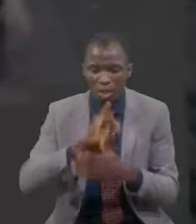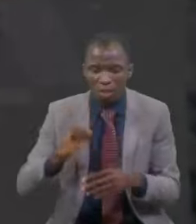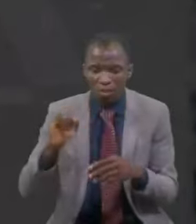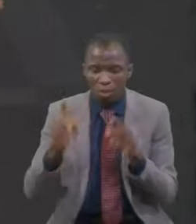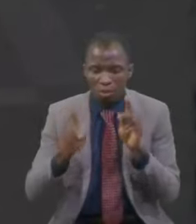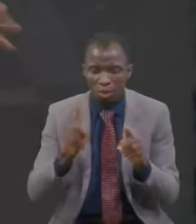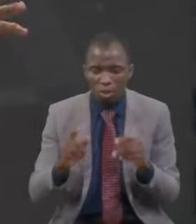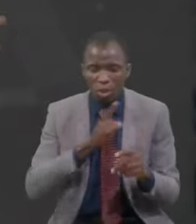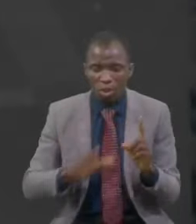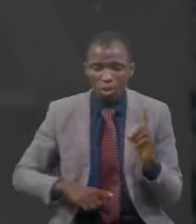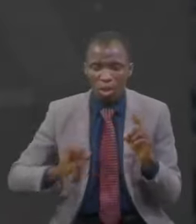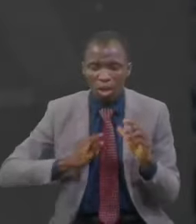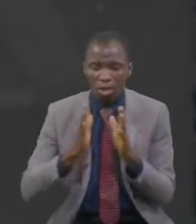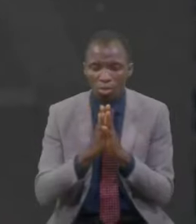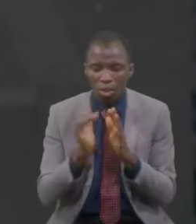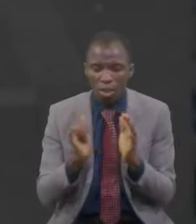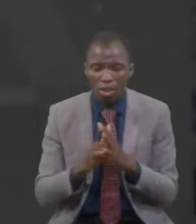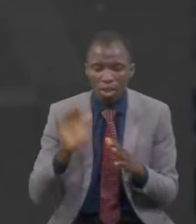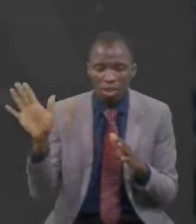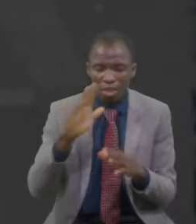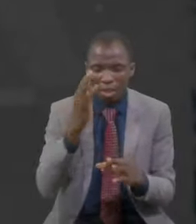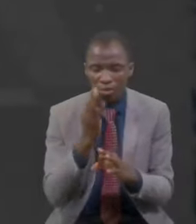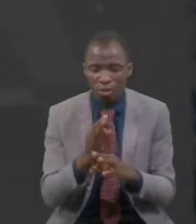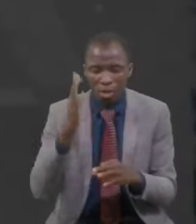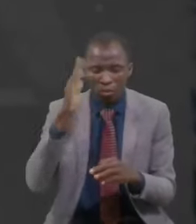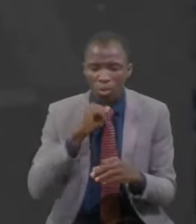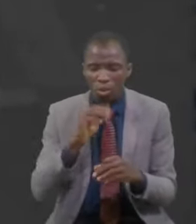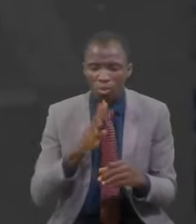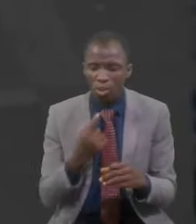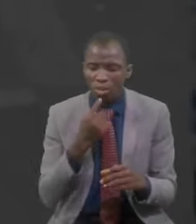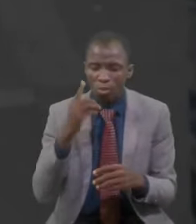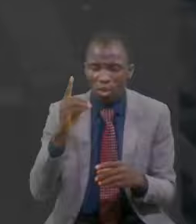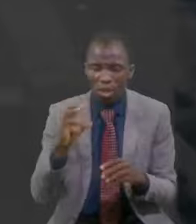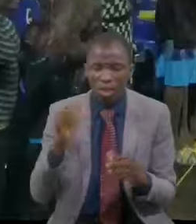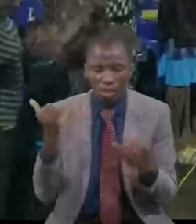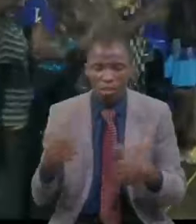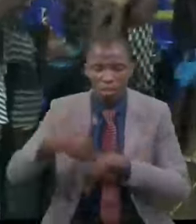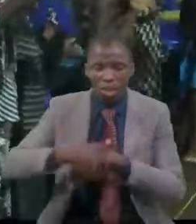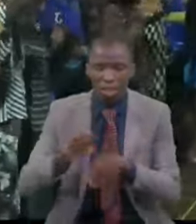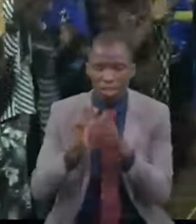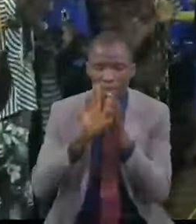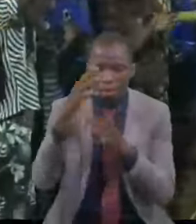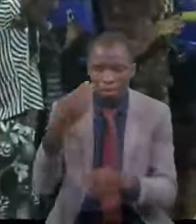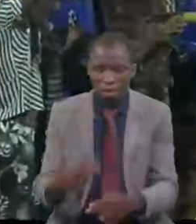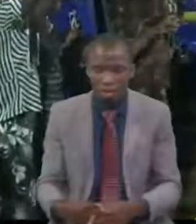pray that their faith will not be disappointed tonight in Jesus' name.